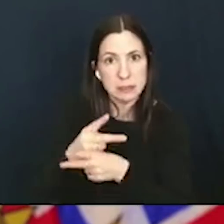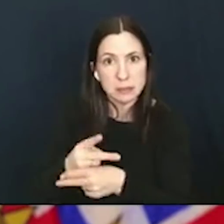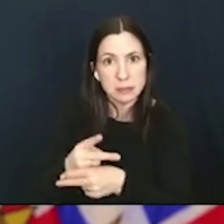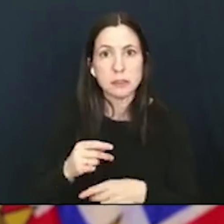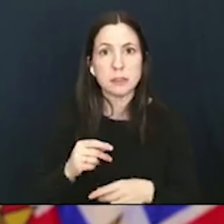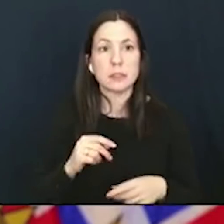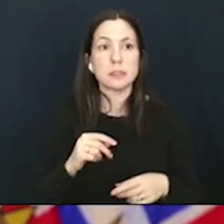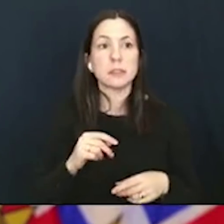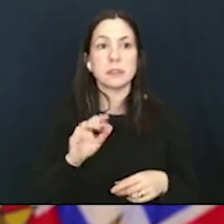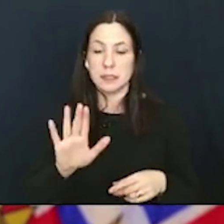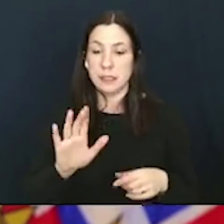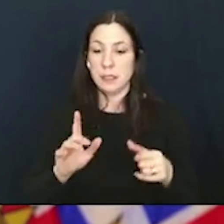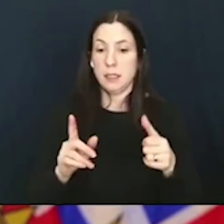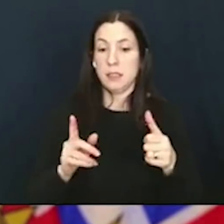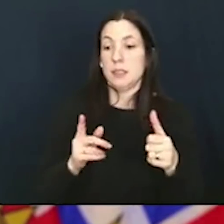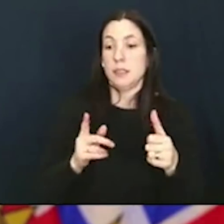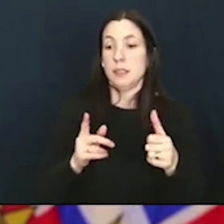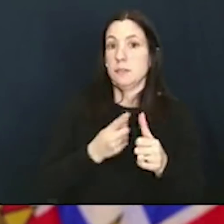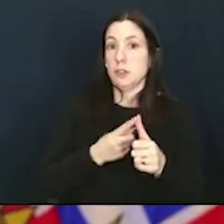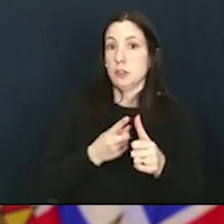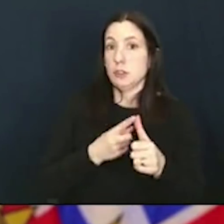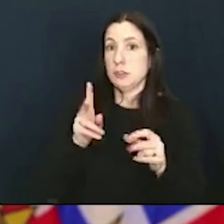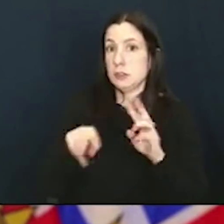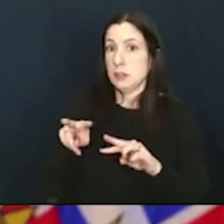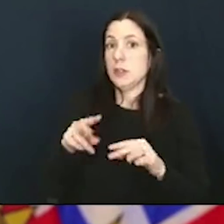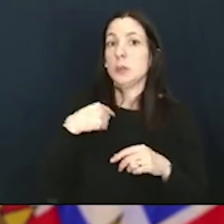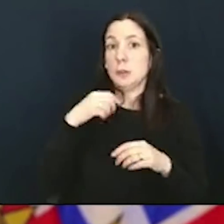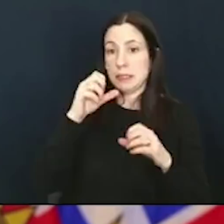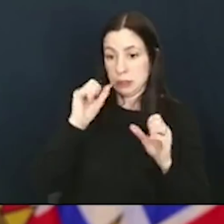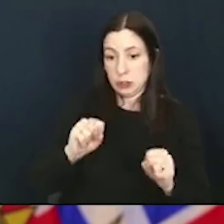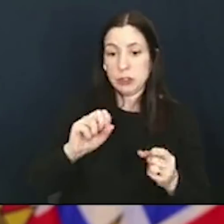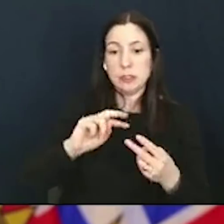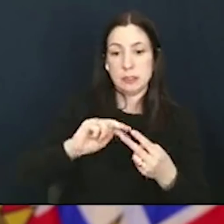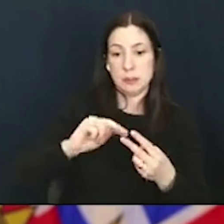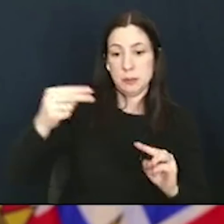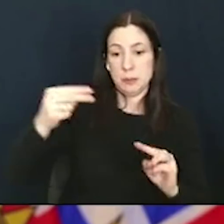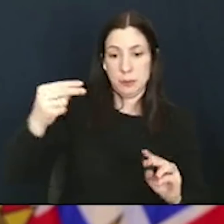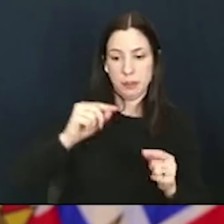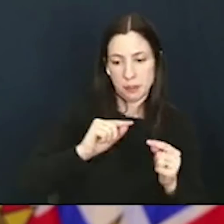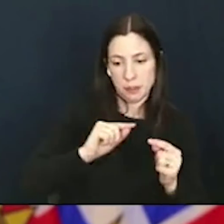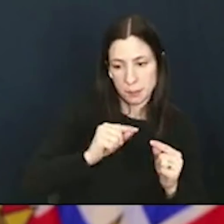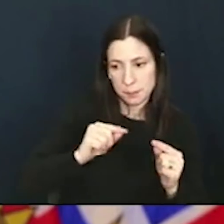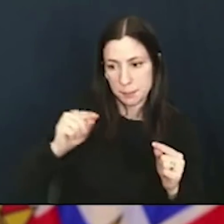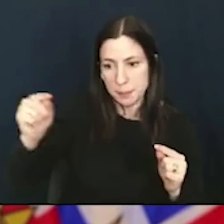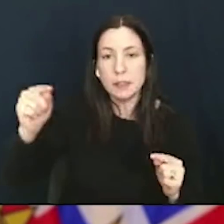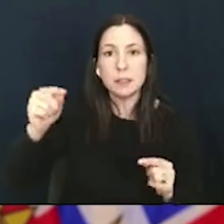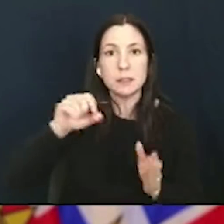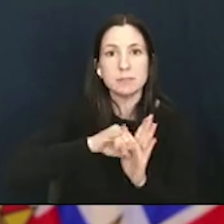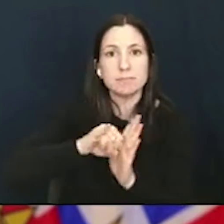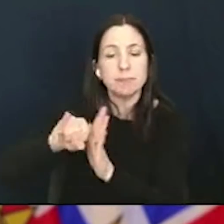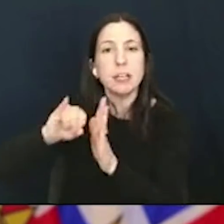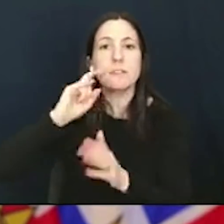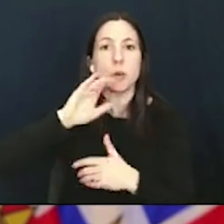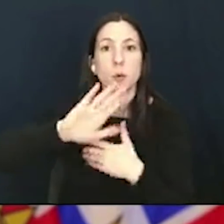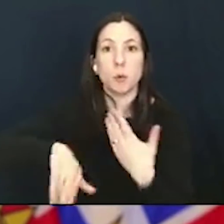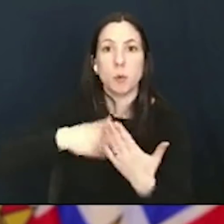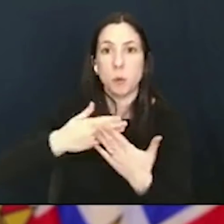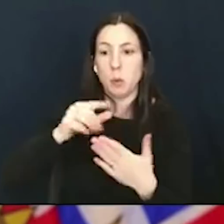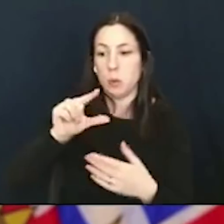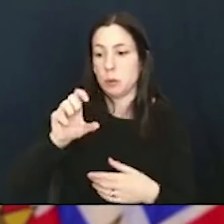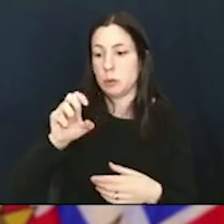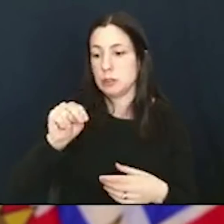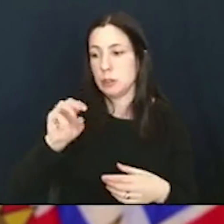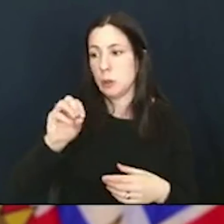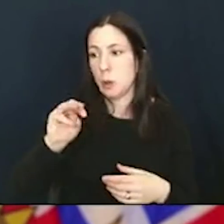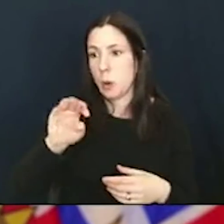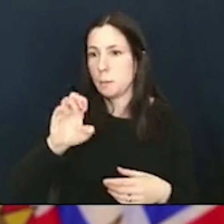screening. Initially, we were able to do whole genome sequencing on a small proportion of cases over time, about